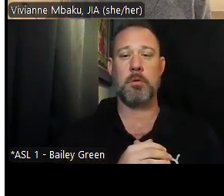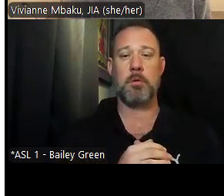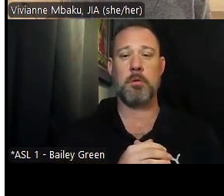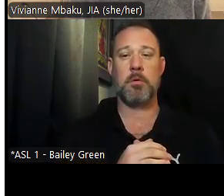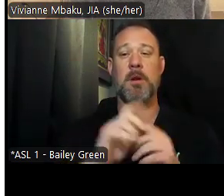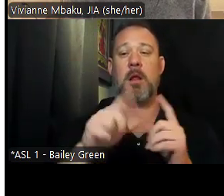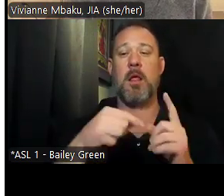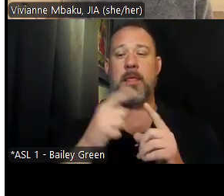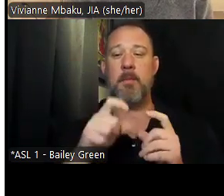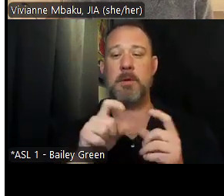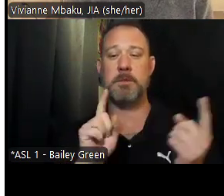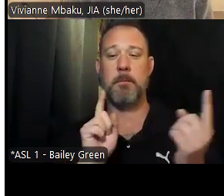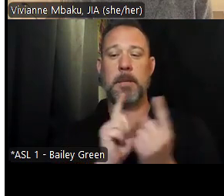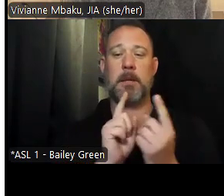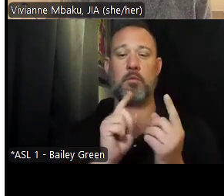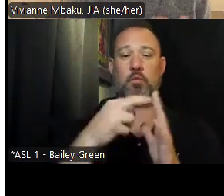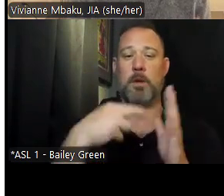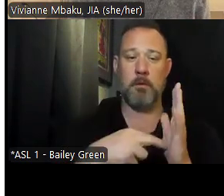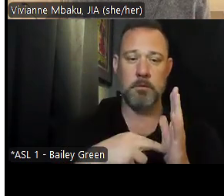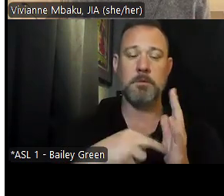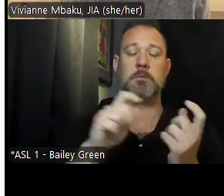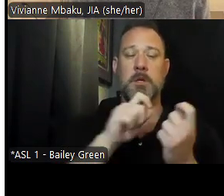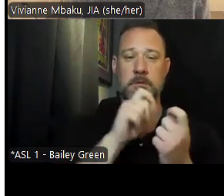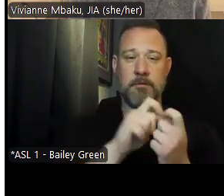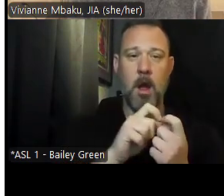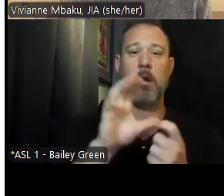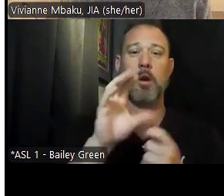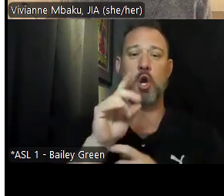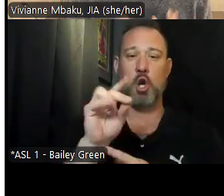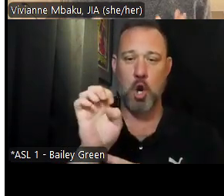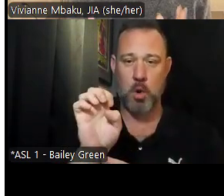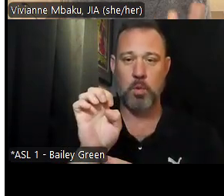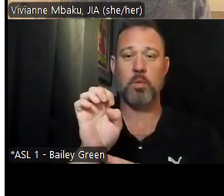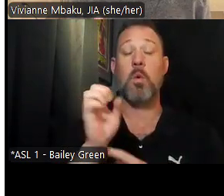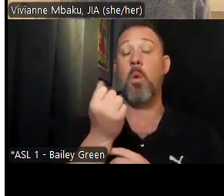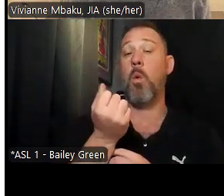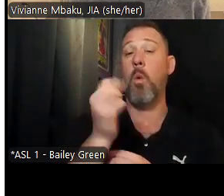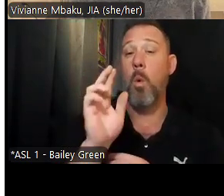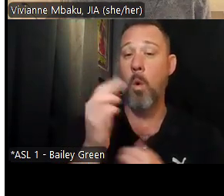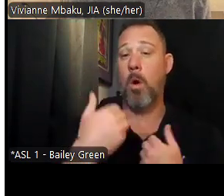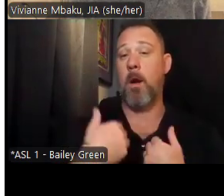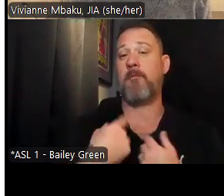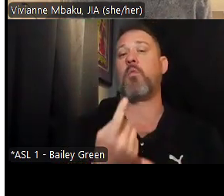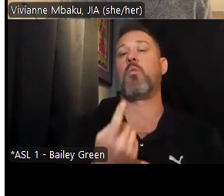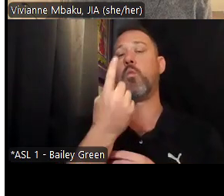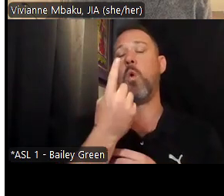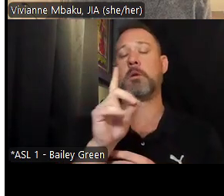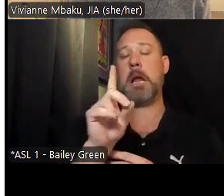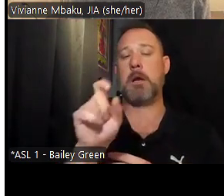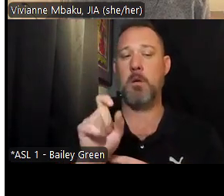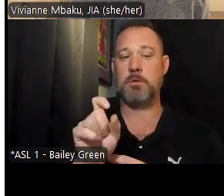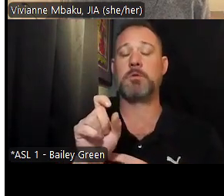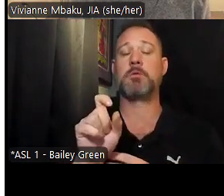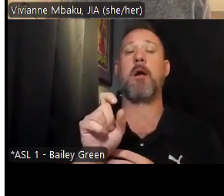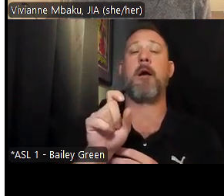to meet the criteria specified in the Welfare and Institutions Code, or have at least one diagnosis of a moderate